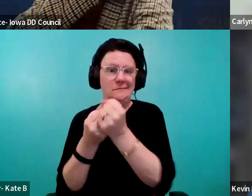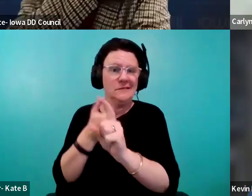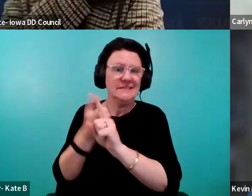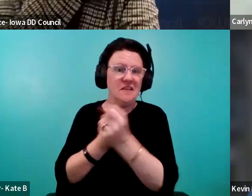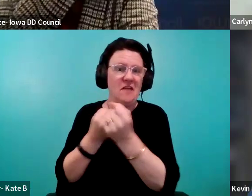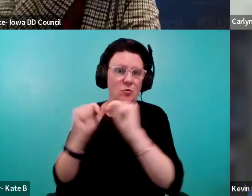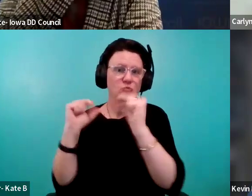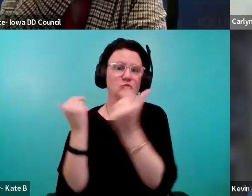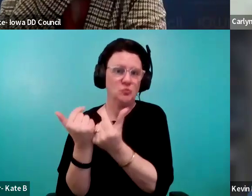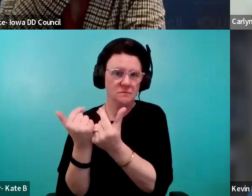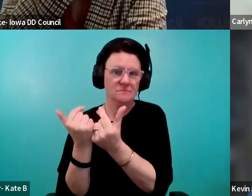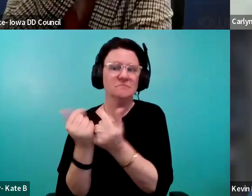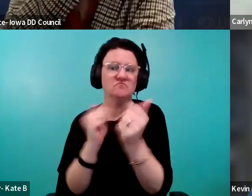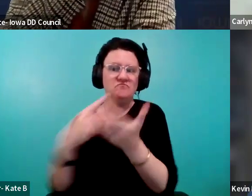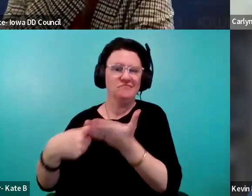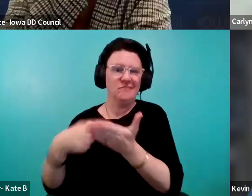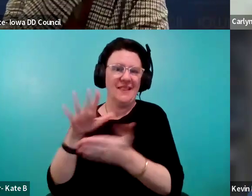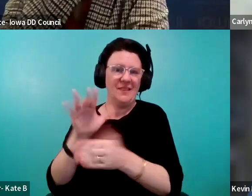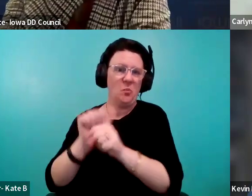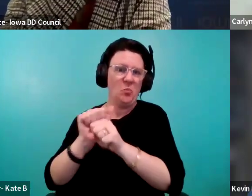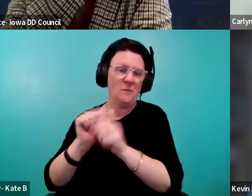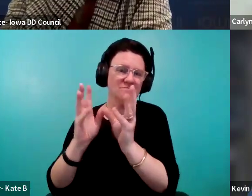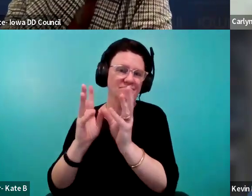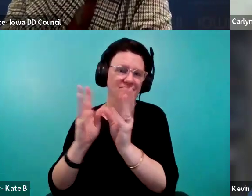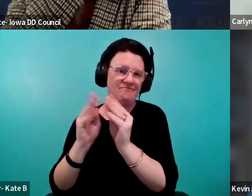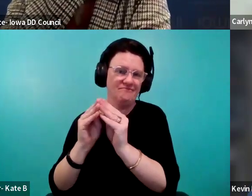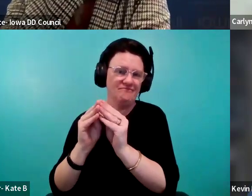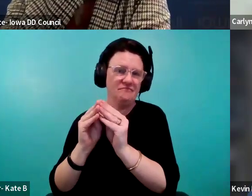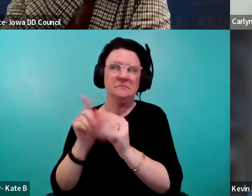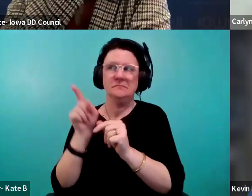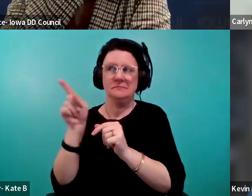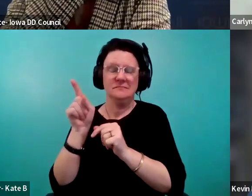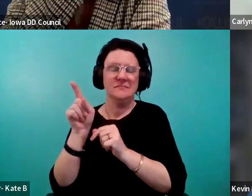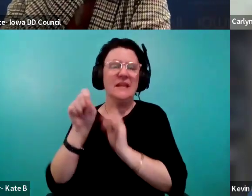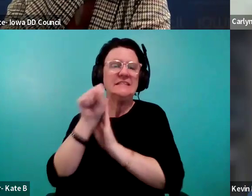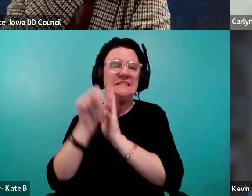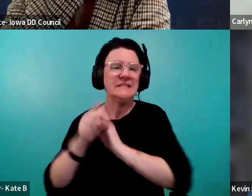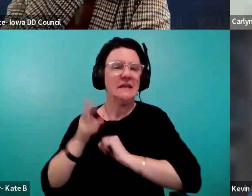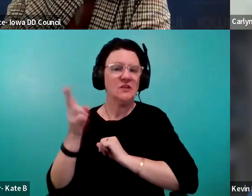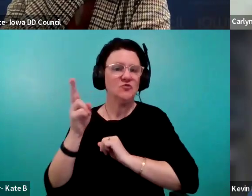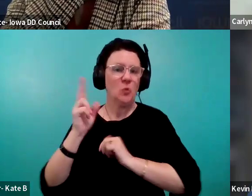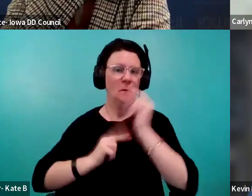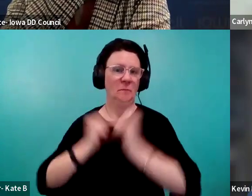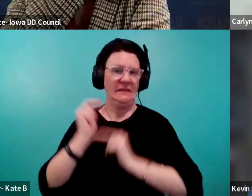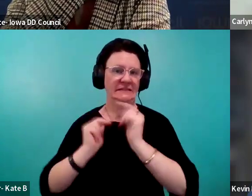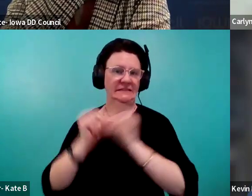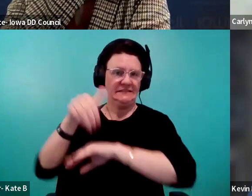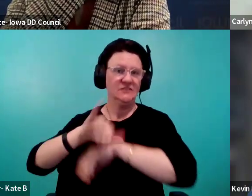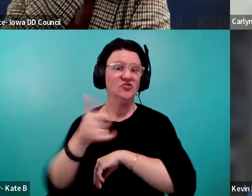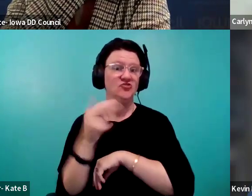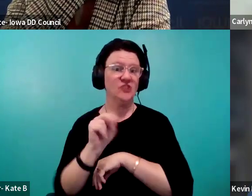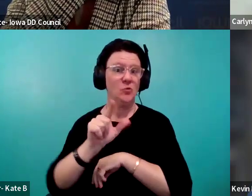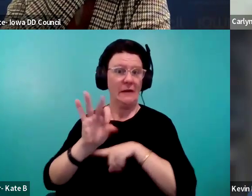self-advocate group, who will all be talking about their employment stories. And that's at the State Historical Building that evening. So everything's